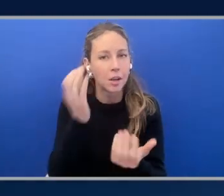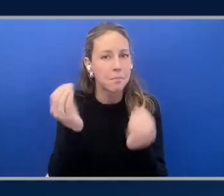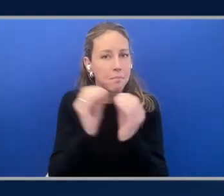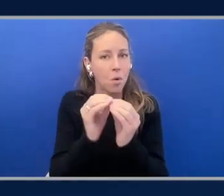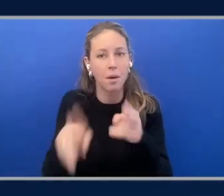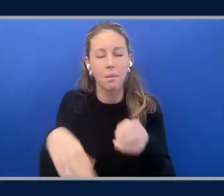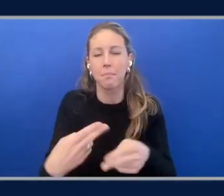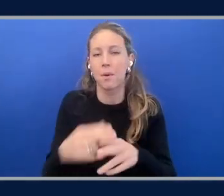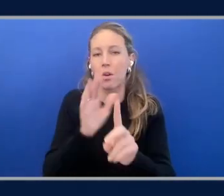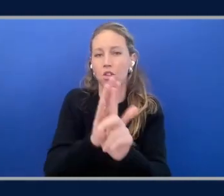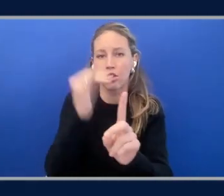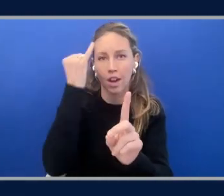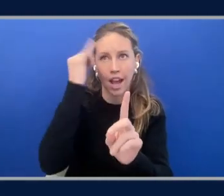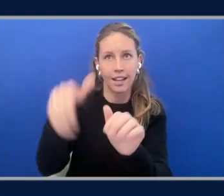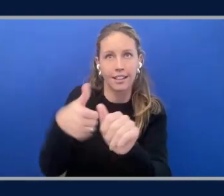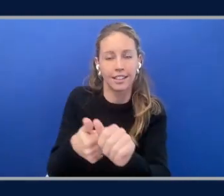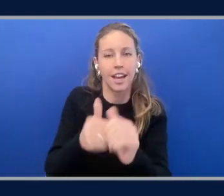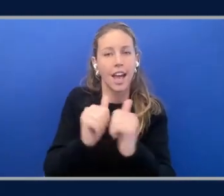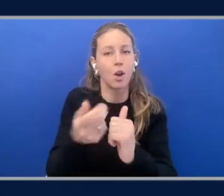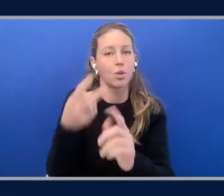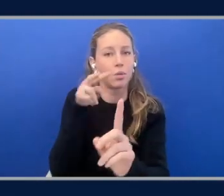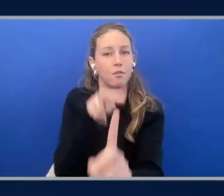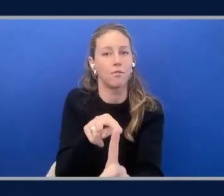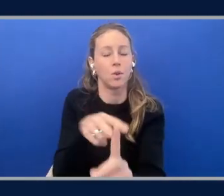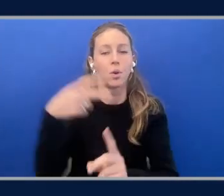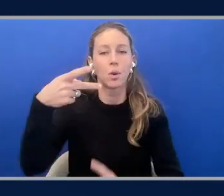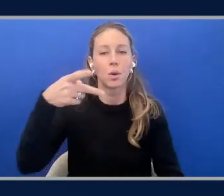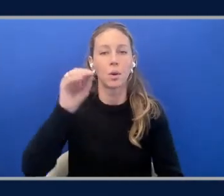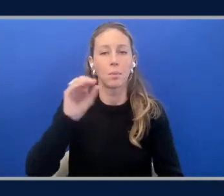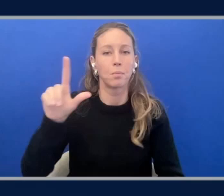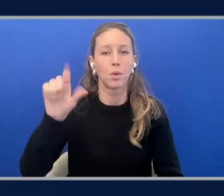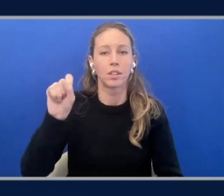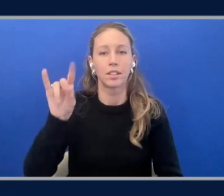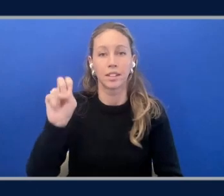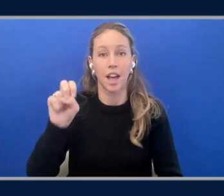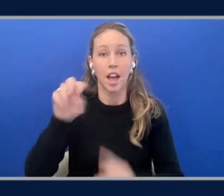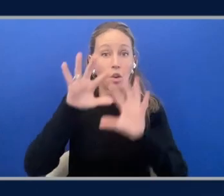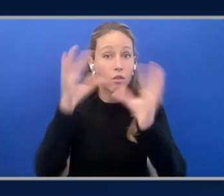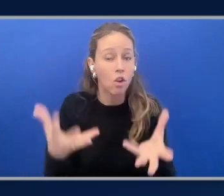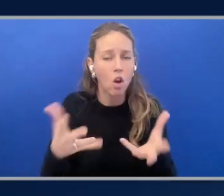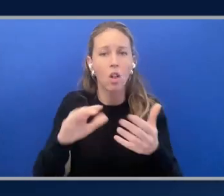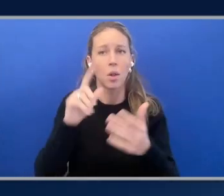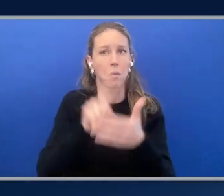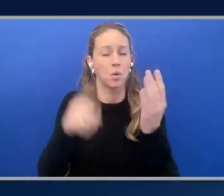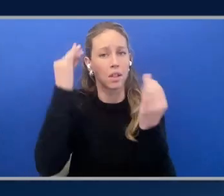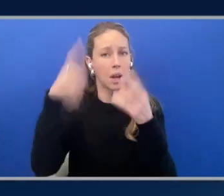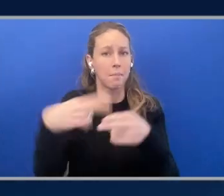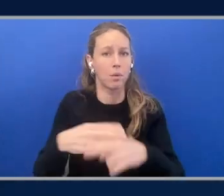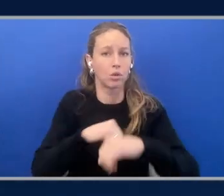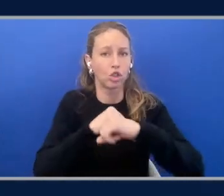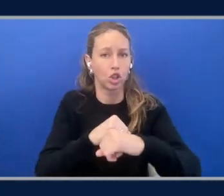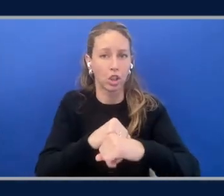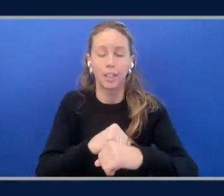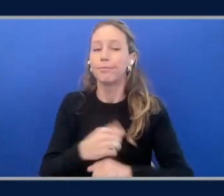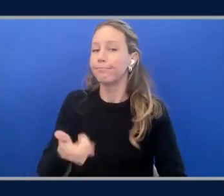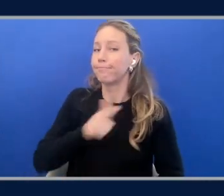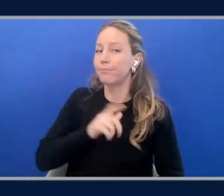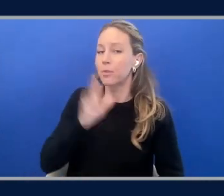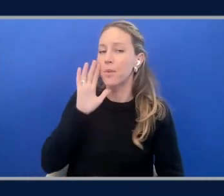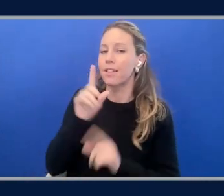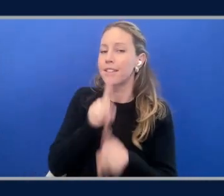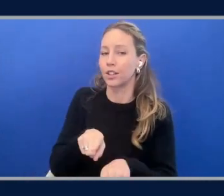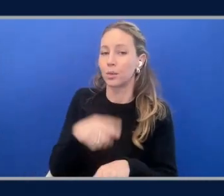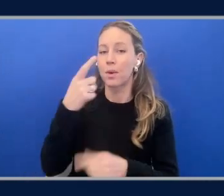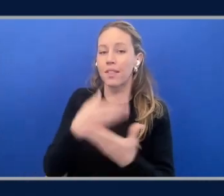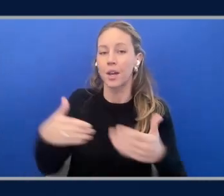idea and how you view Poolside overall and how you think about security. So I'll actually take that one because something we're doing with Poolside,